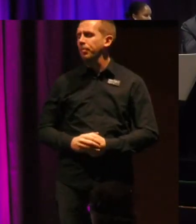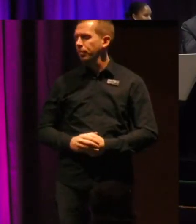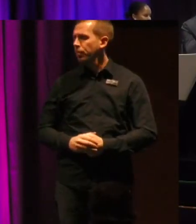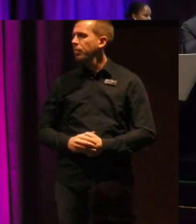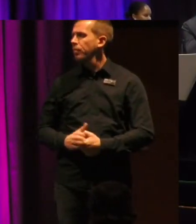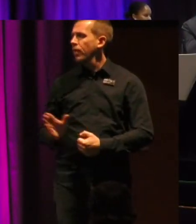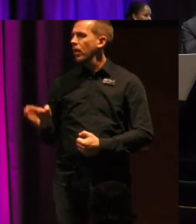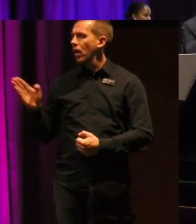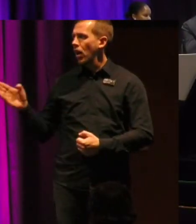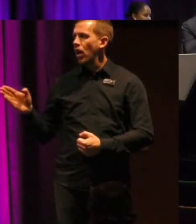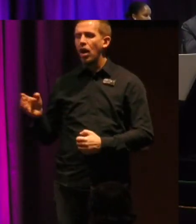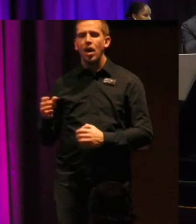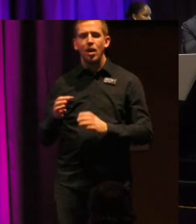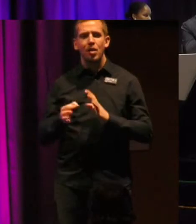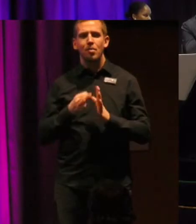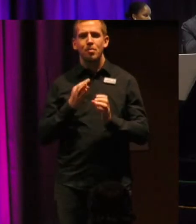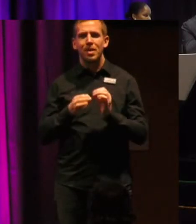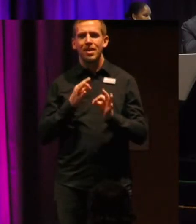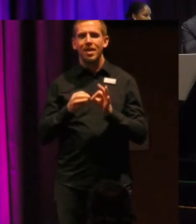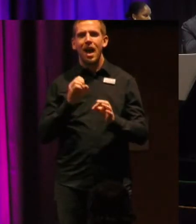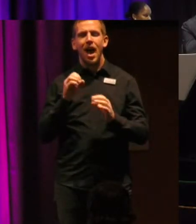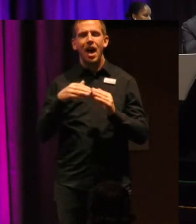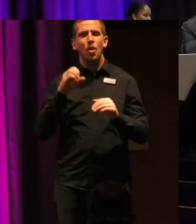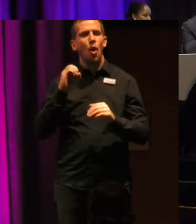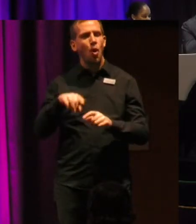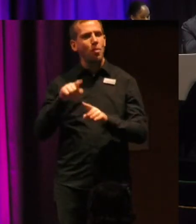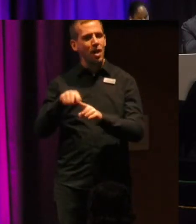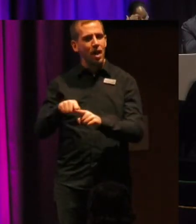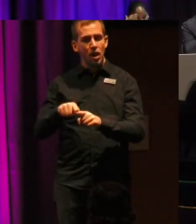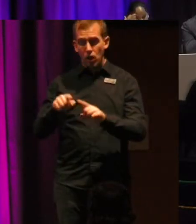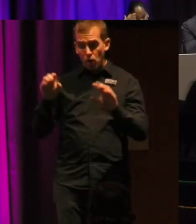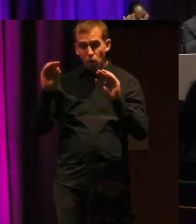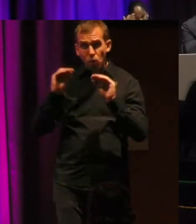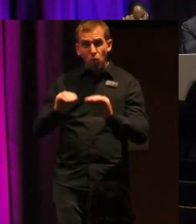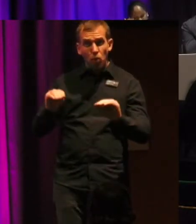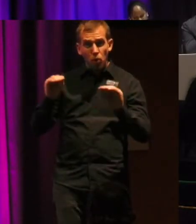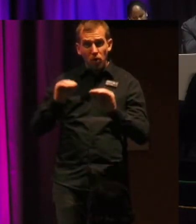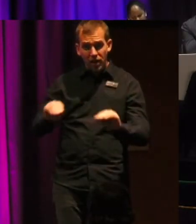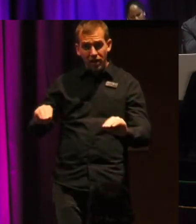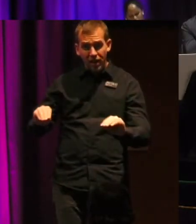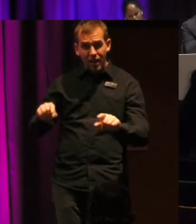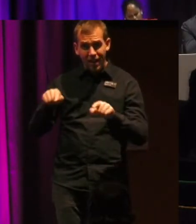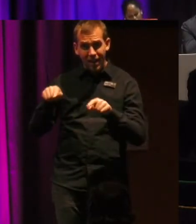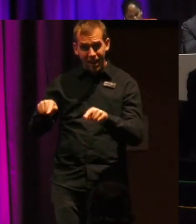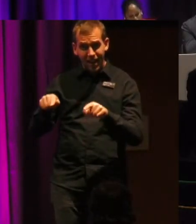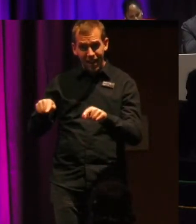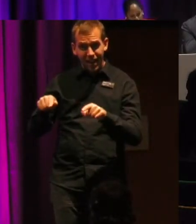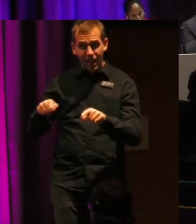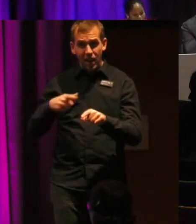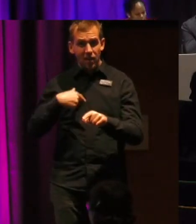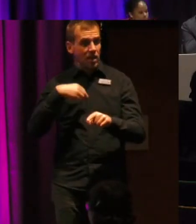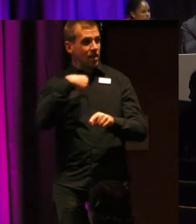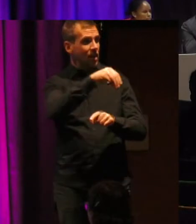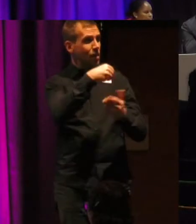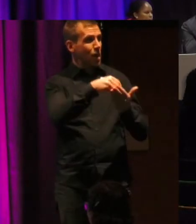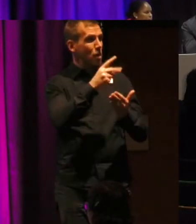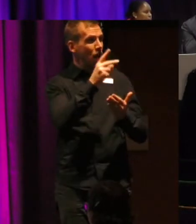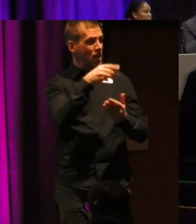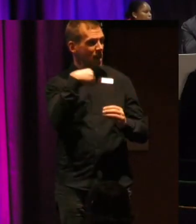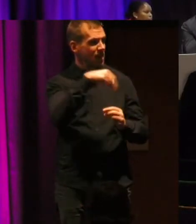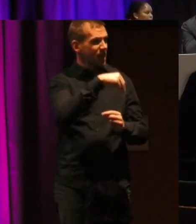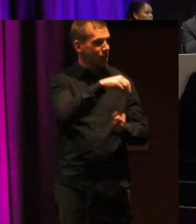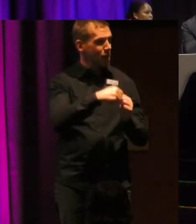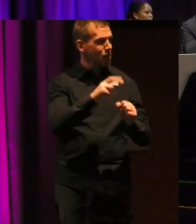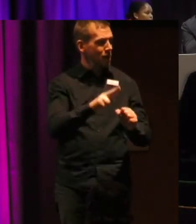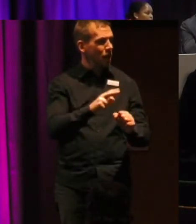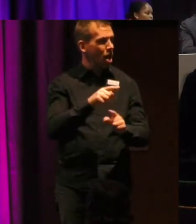to decolonizing education. I think we spend so much money on all these other things that where we could make a big investment is actually